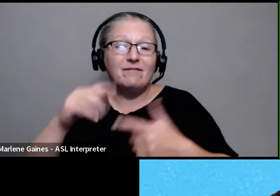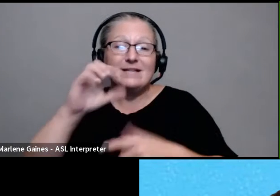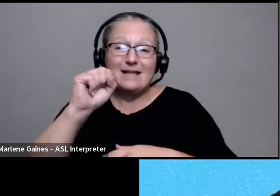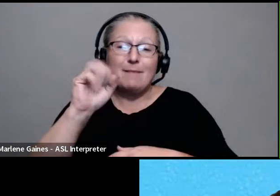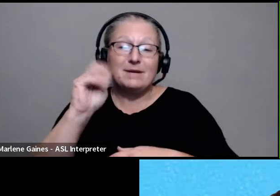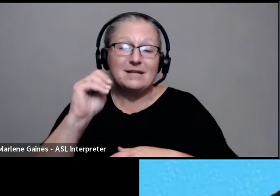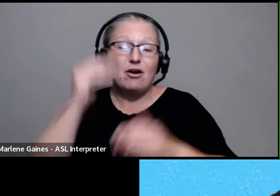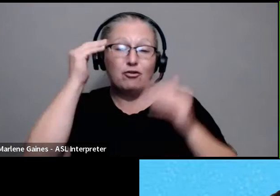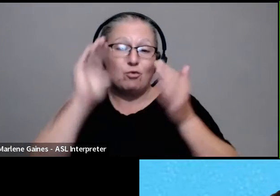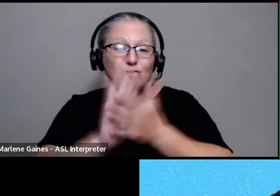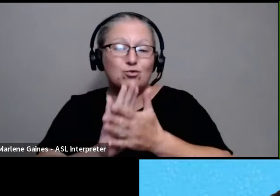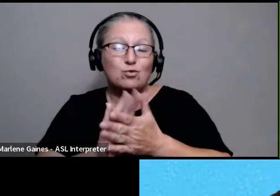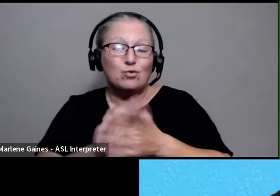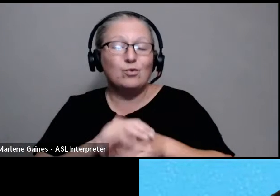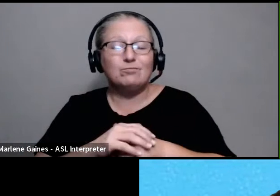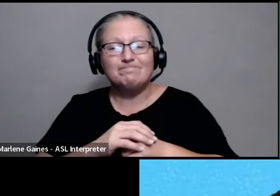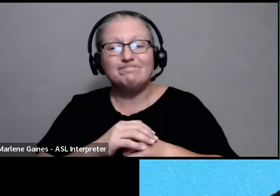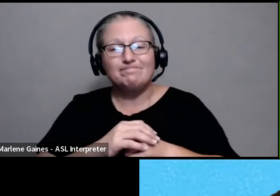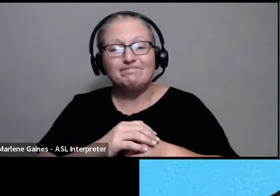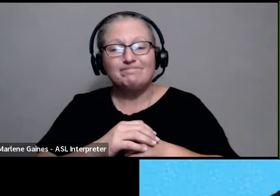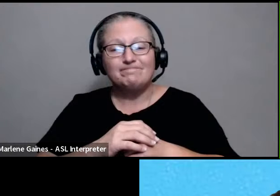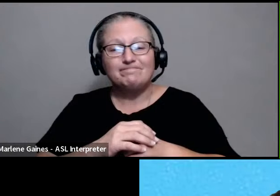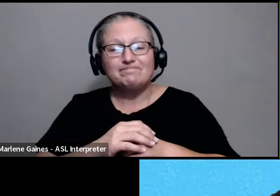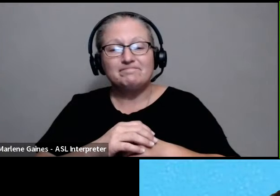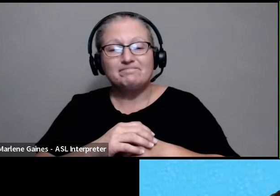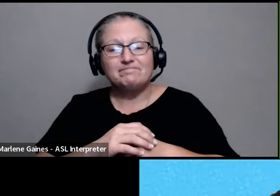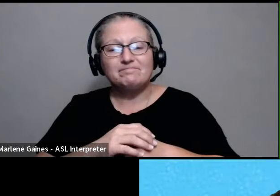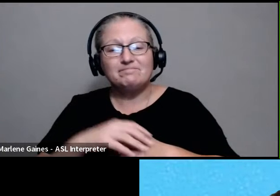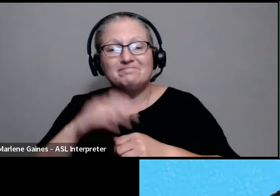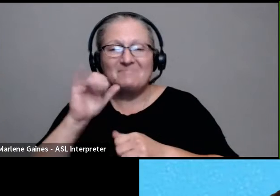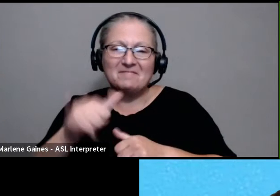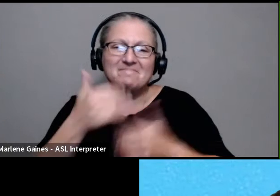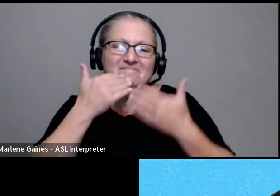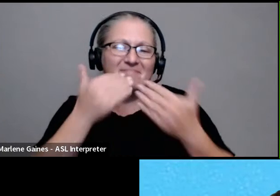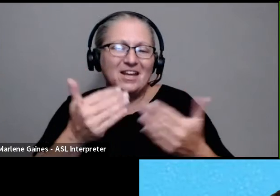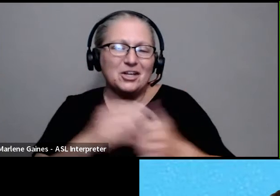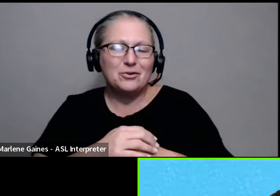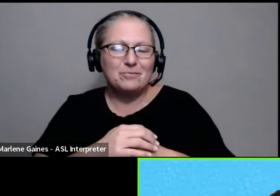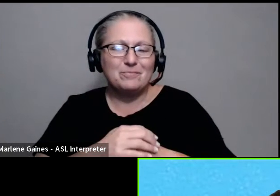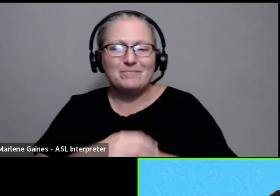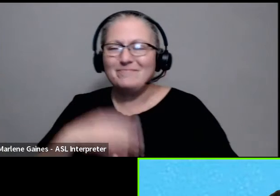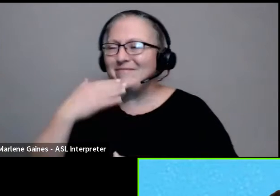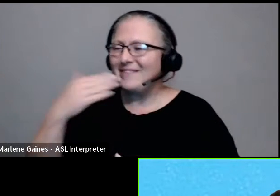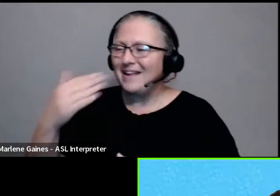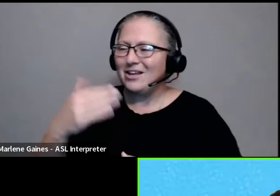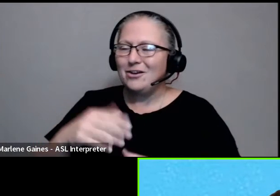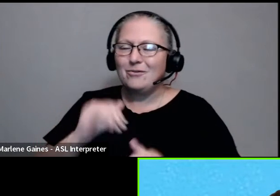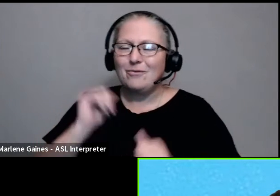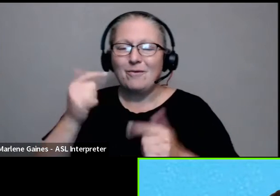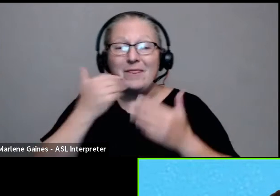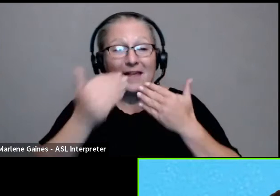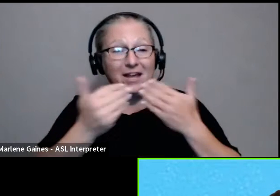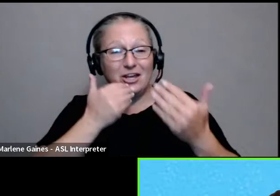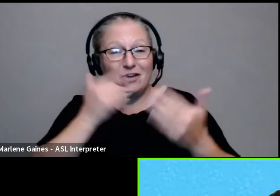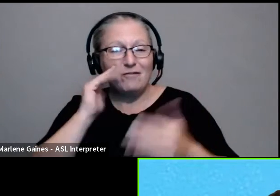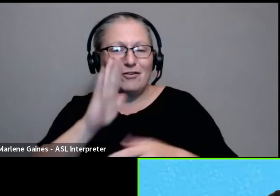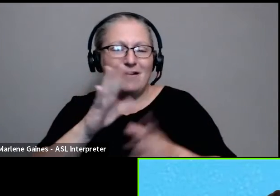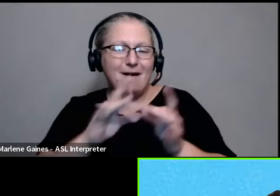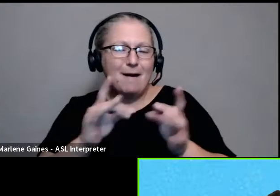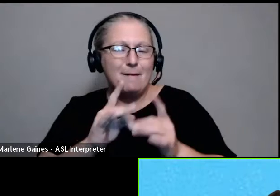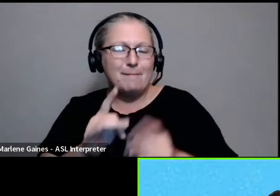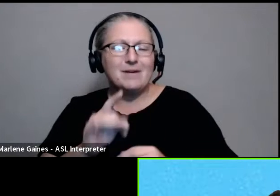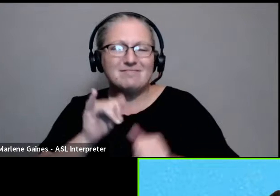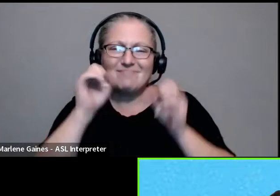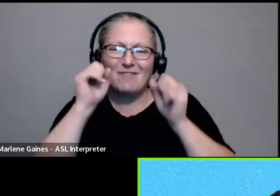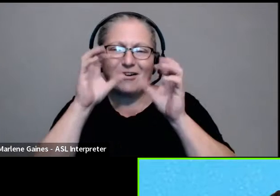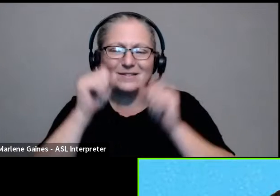School student. So yeah, thank you. Thank you. Thank you. Thank you for your comment. That's